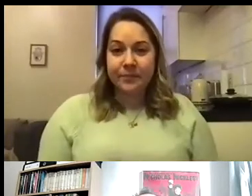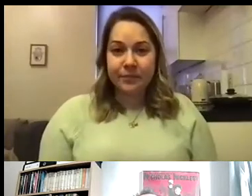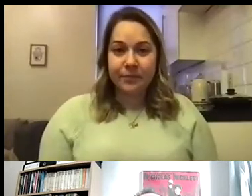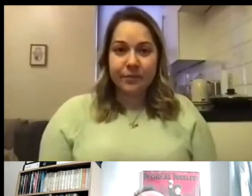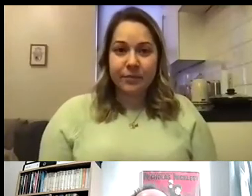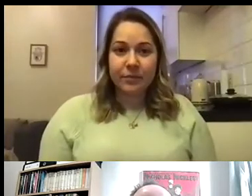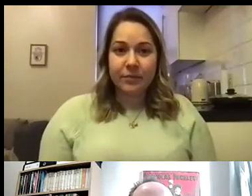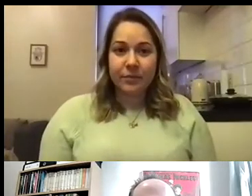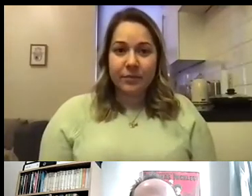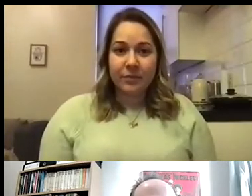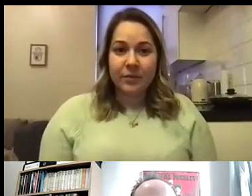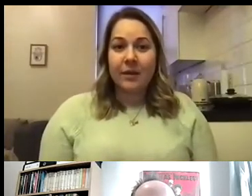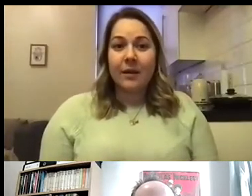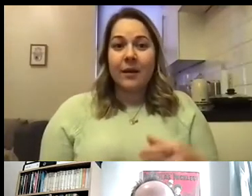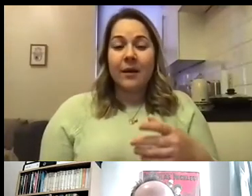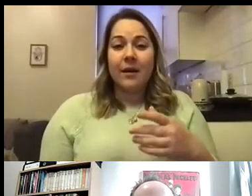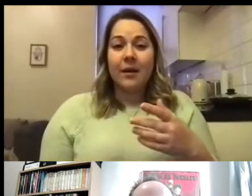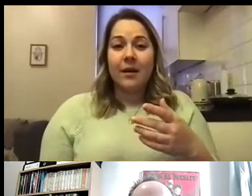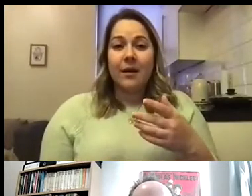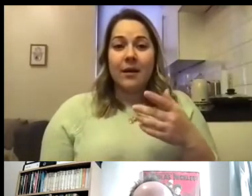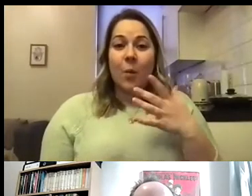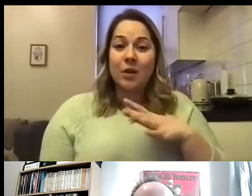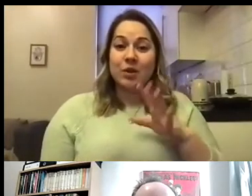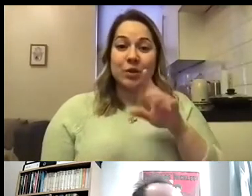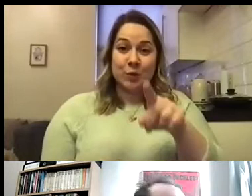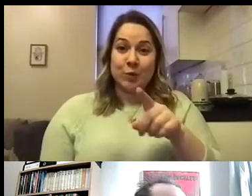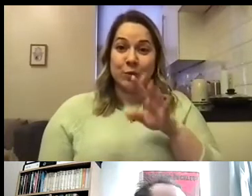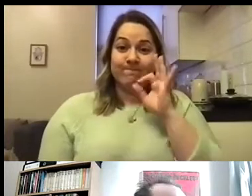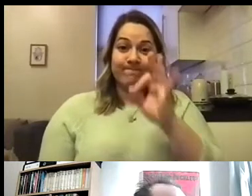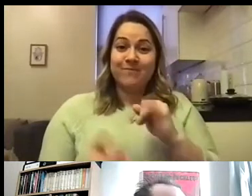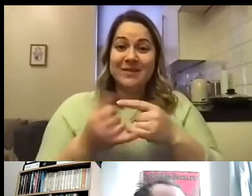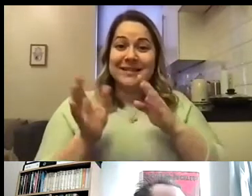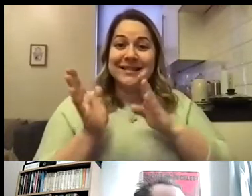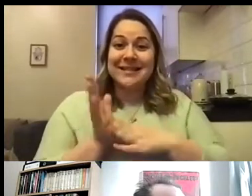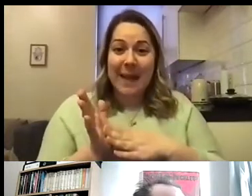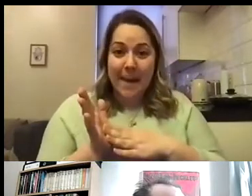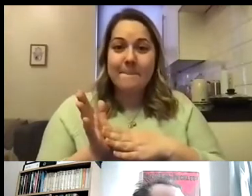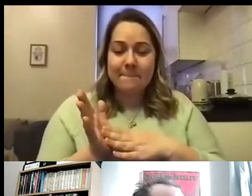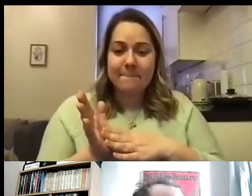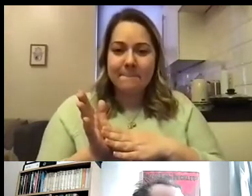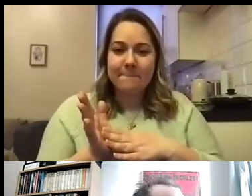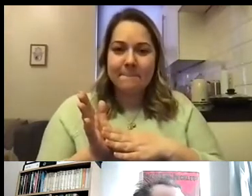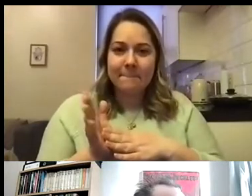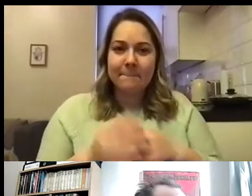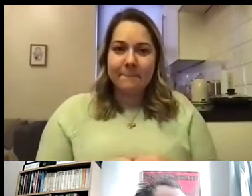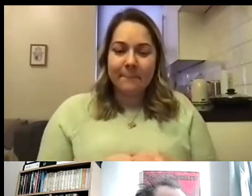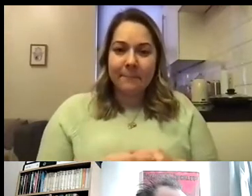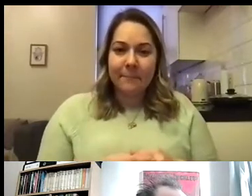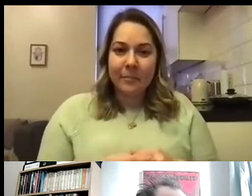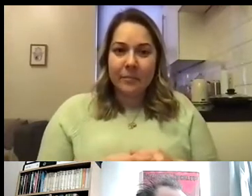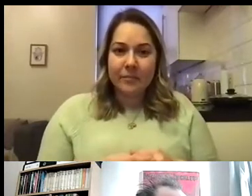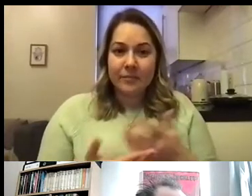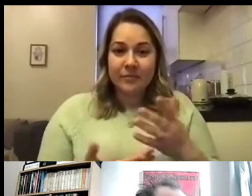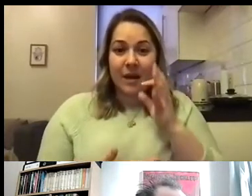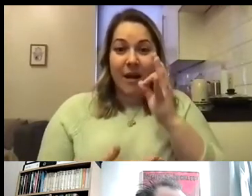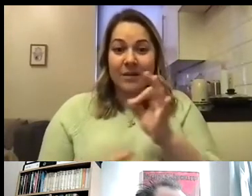Fortunately, I was about to turn to Sam Tannenbaum, to ask him the next